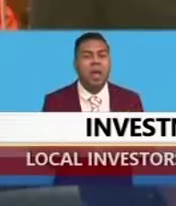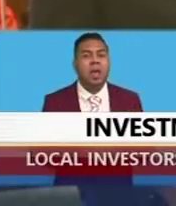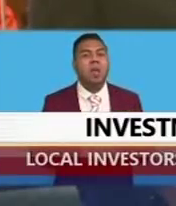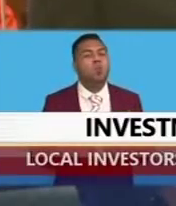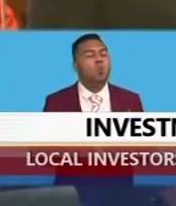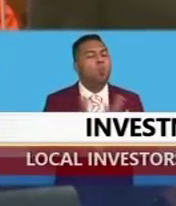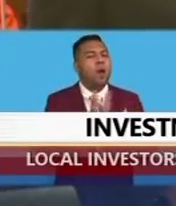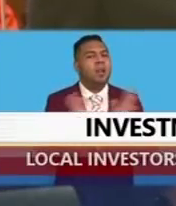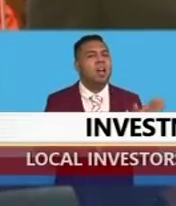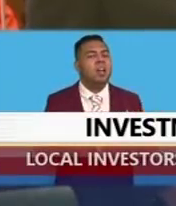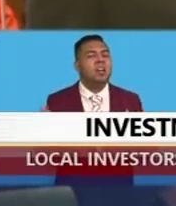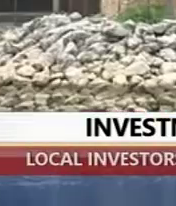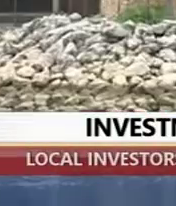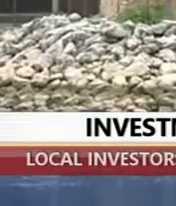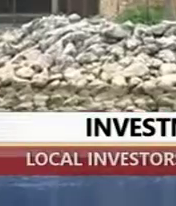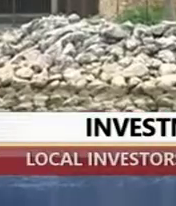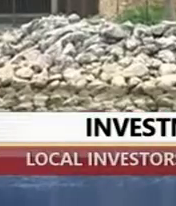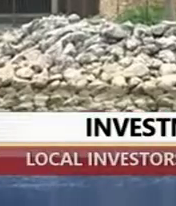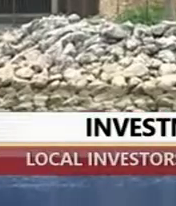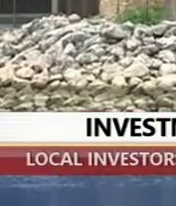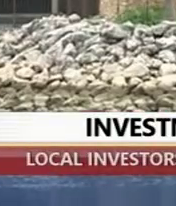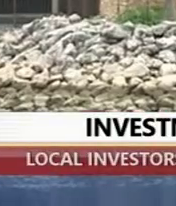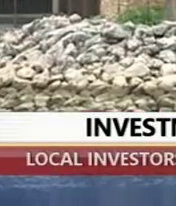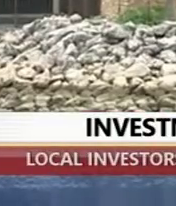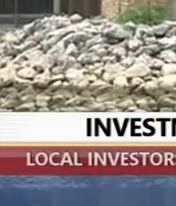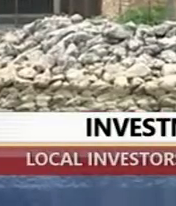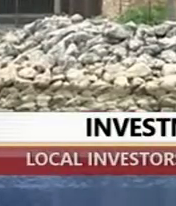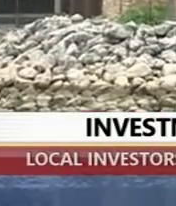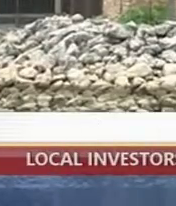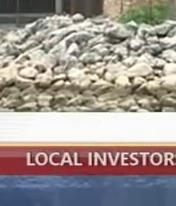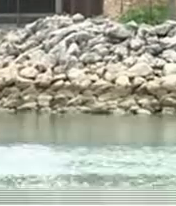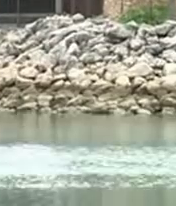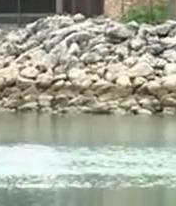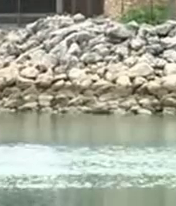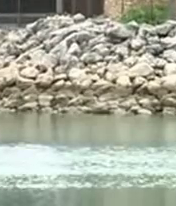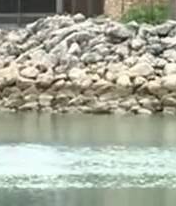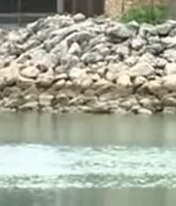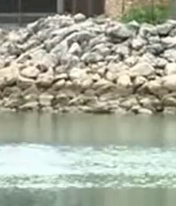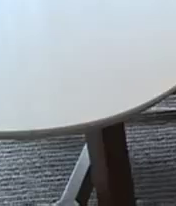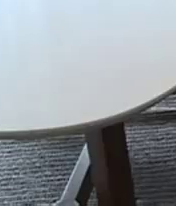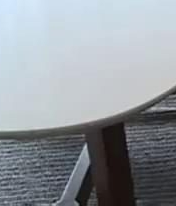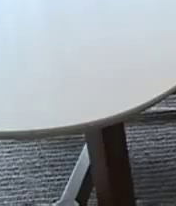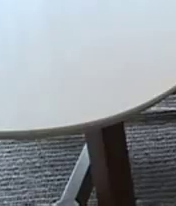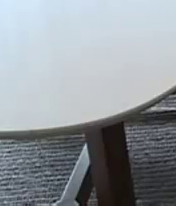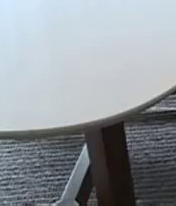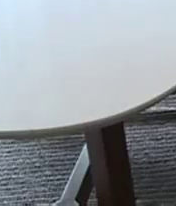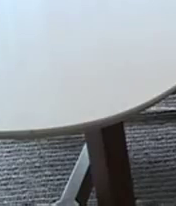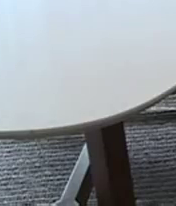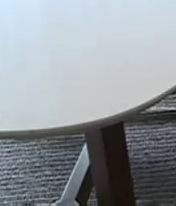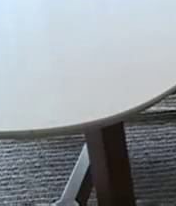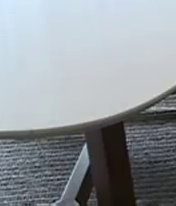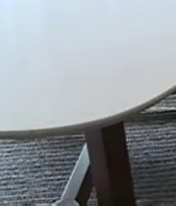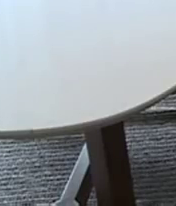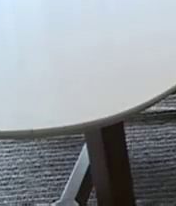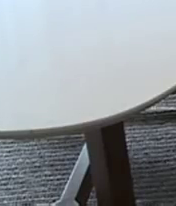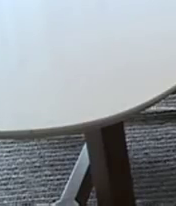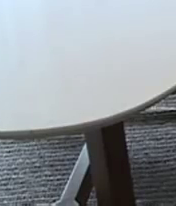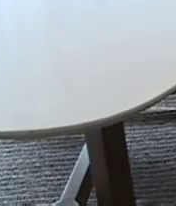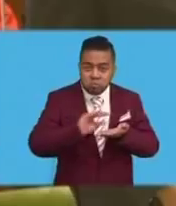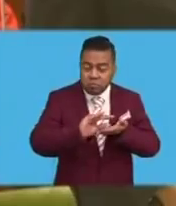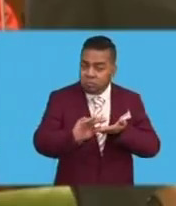It will enable the Fijian government to provide specific rights and protections to foreign investment, whilst providing the